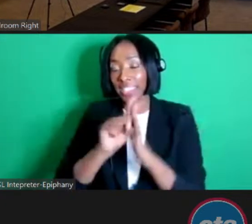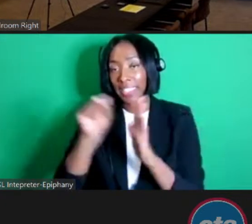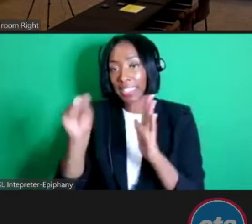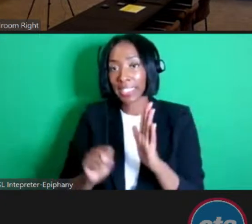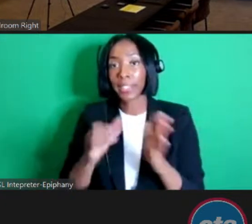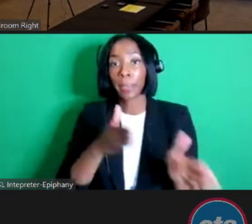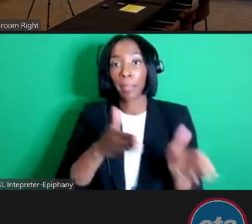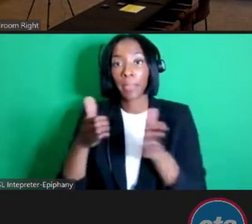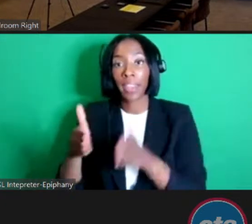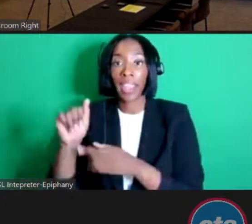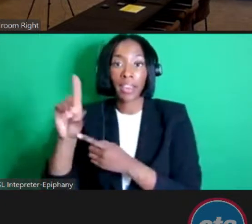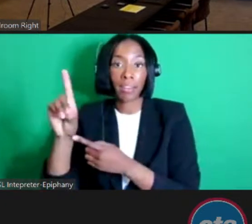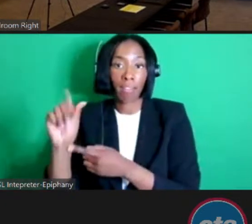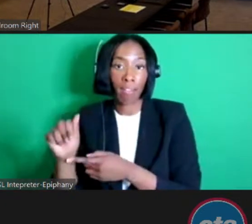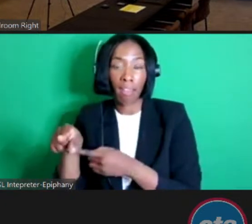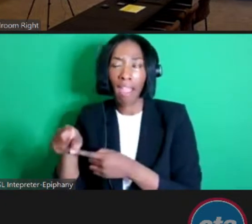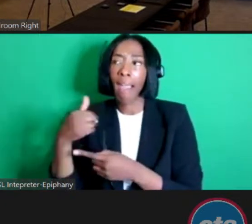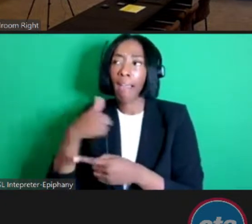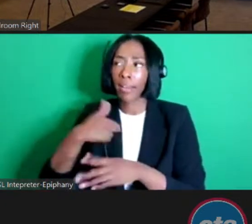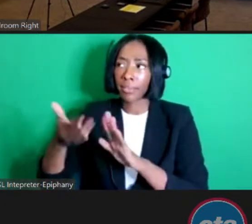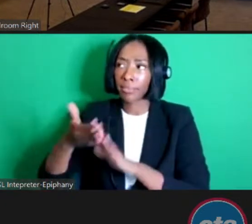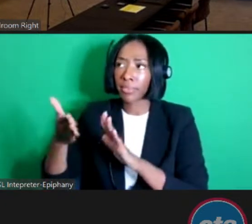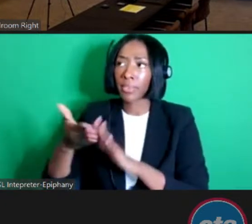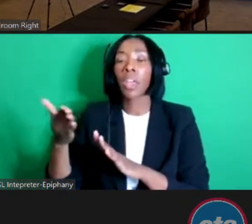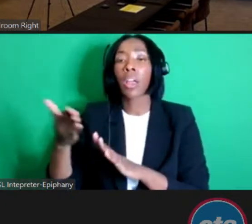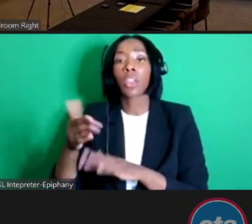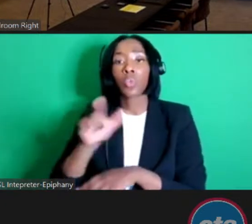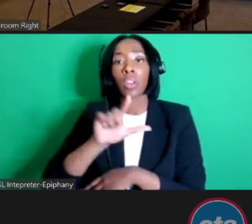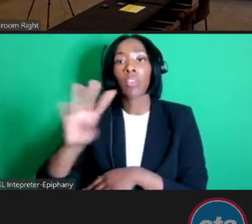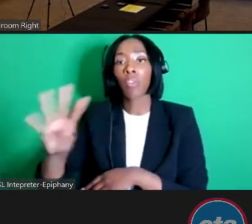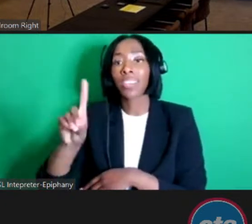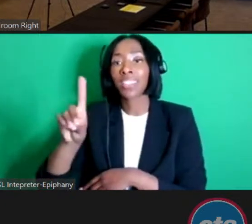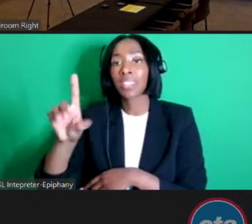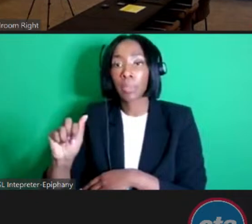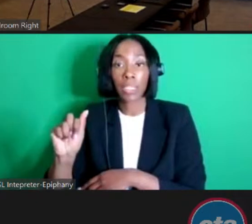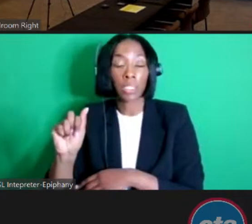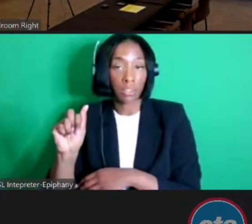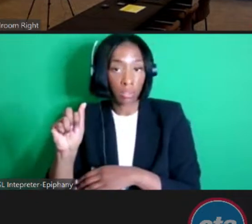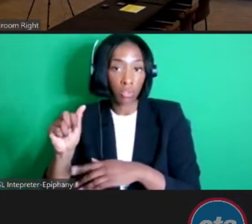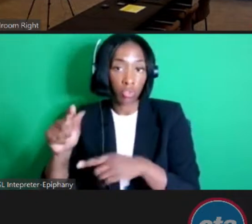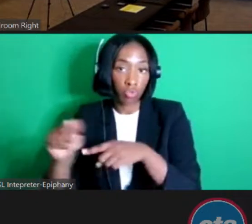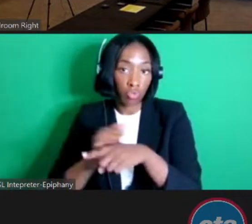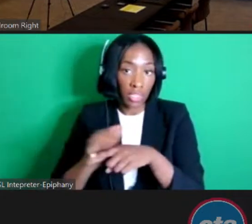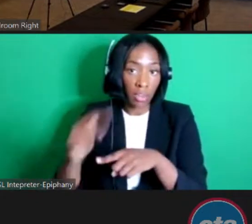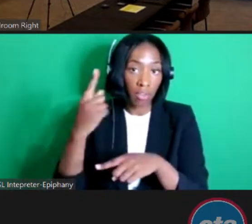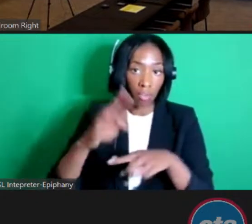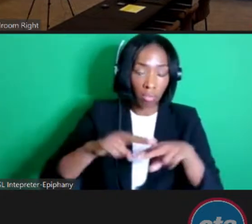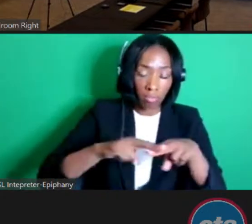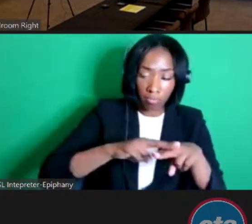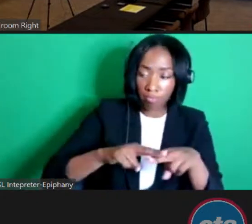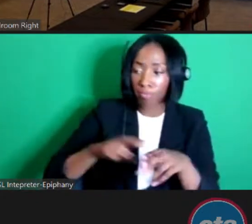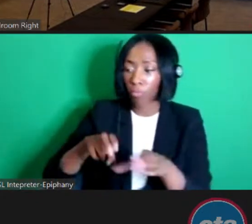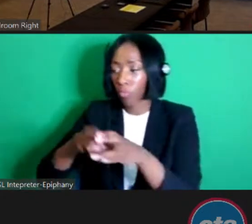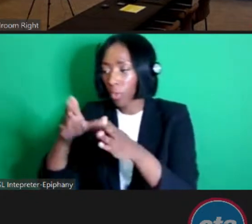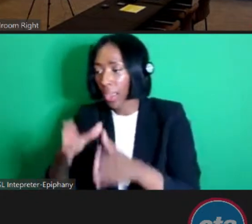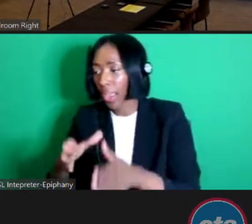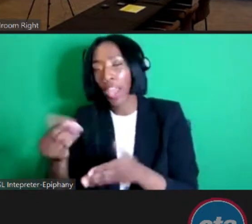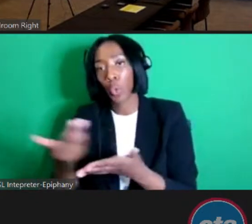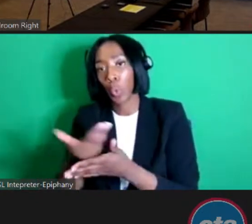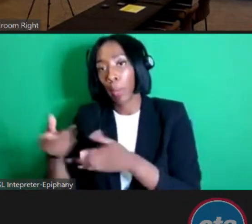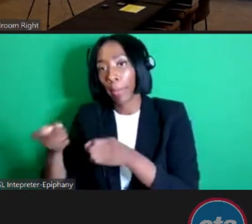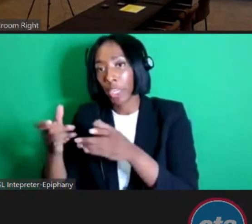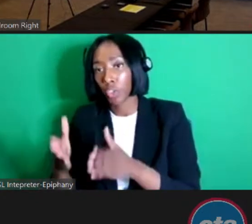quarter, I conducted 20 new employee disability awareness trainings for bus operators, rail operators, and flaggers, as well as new